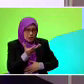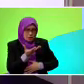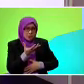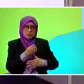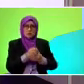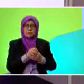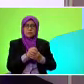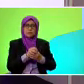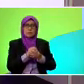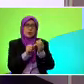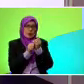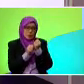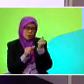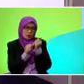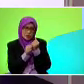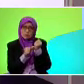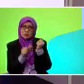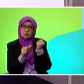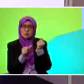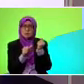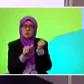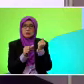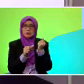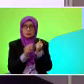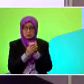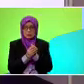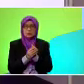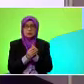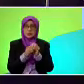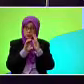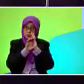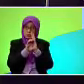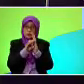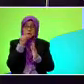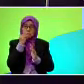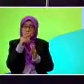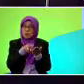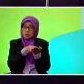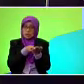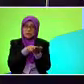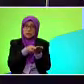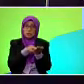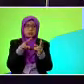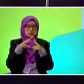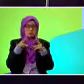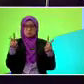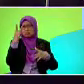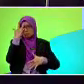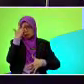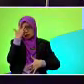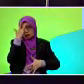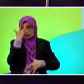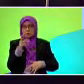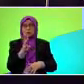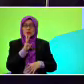will vomit. Vomit, yes. So that's really, It's really very bad. painful actually. Yeah, Teacher, okay? you'll get dehydrated with